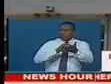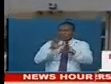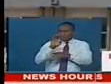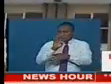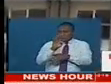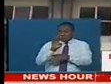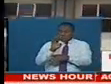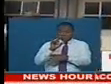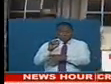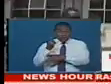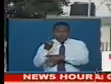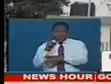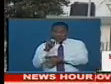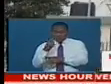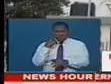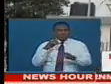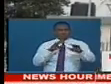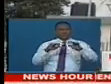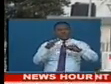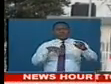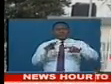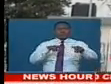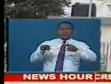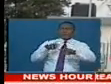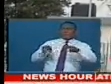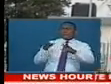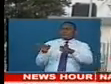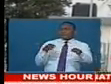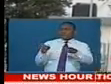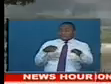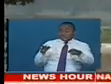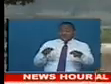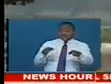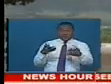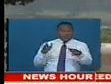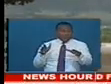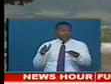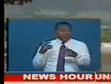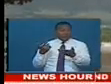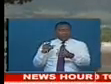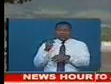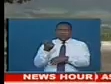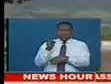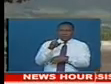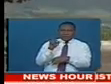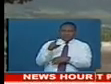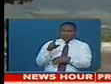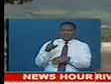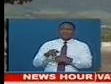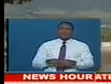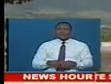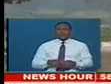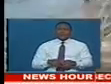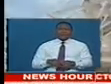2004. By 2011, feasibility studies and other processes for the establishment of the Ghana Space Science Center